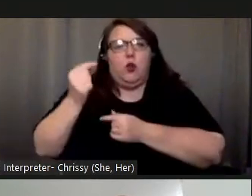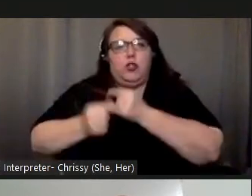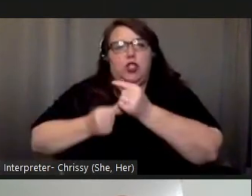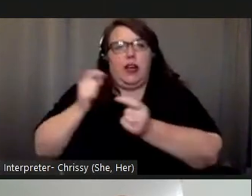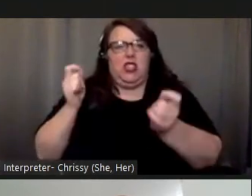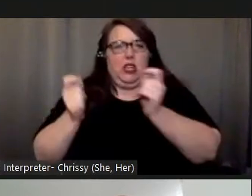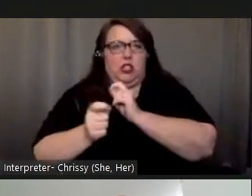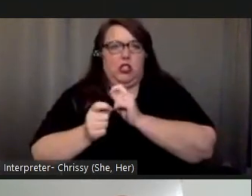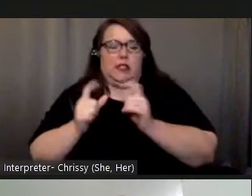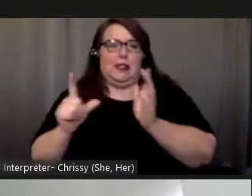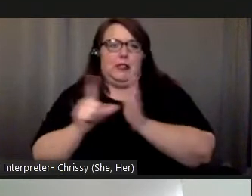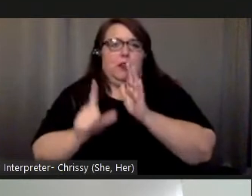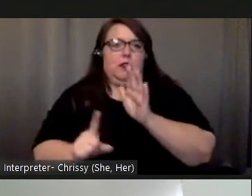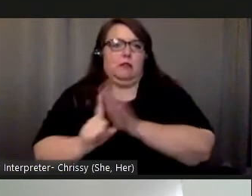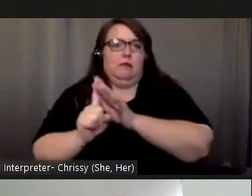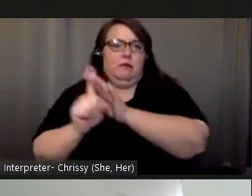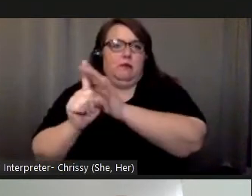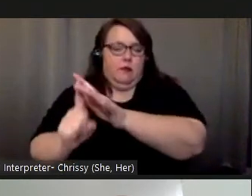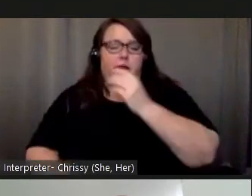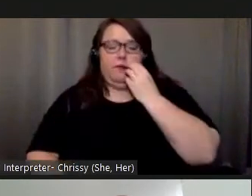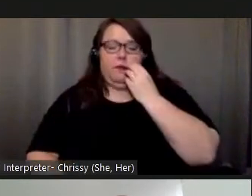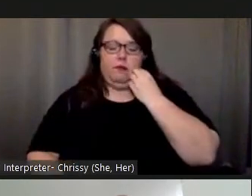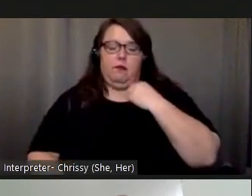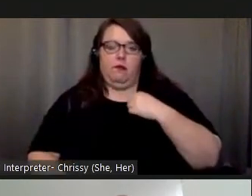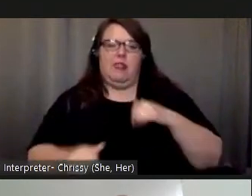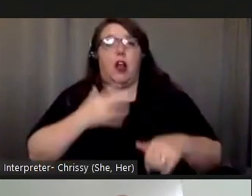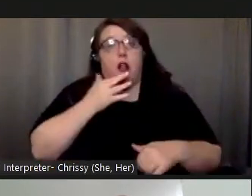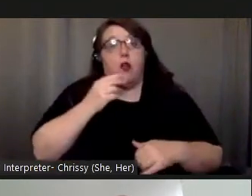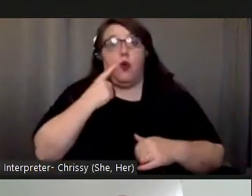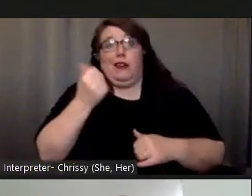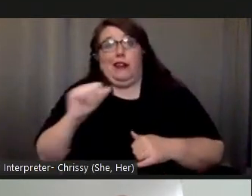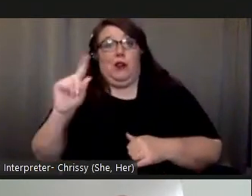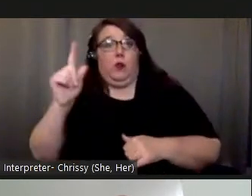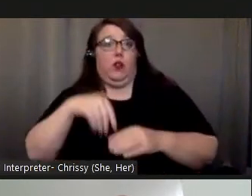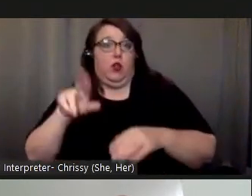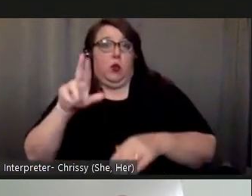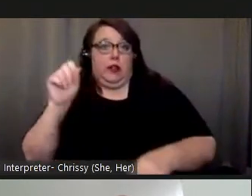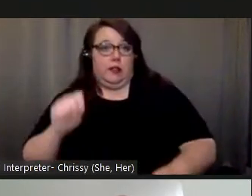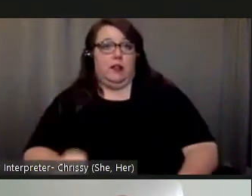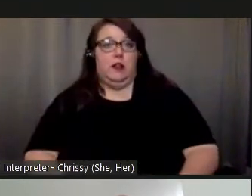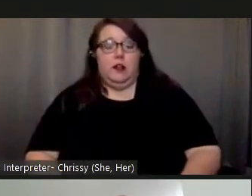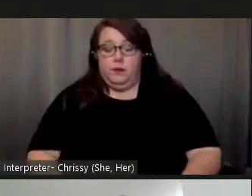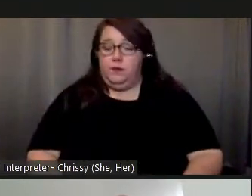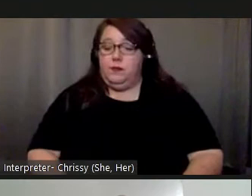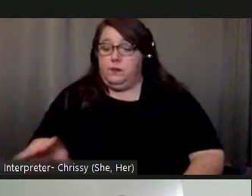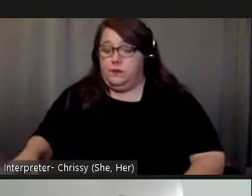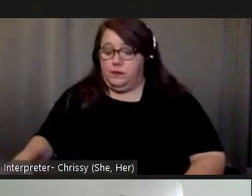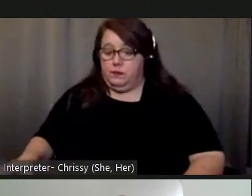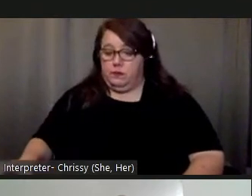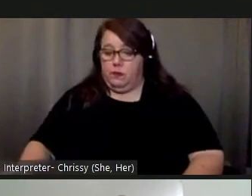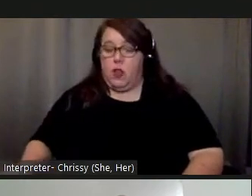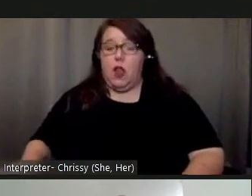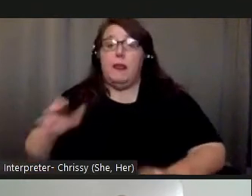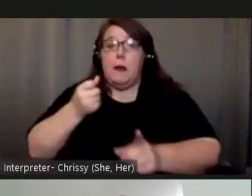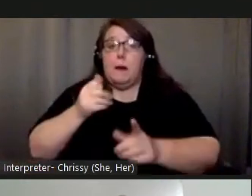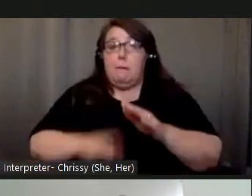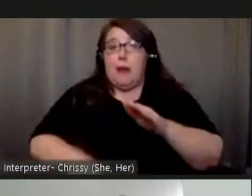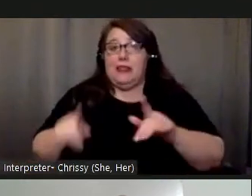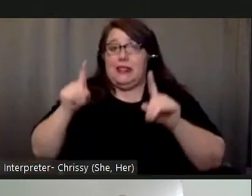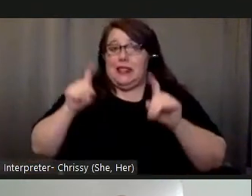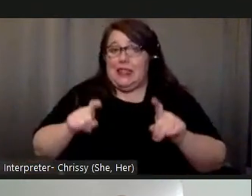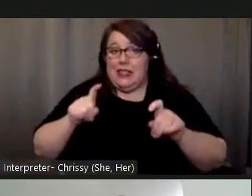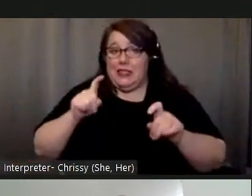they spontaneously occur in Colorado or anywhere in the US. So where the basic test won't detect the other variants, will